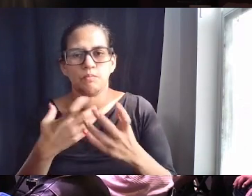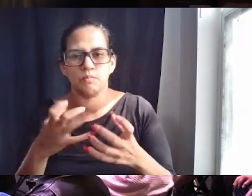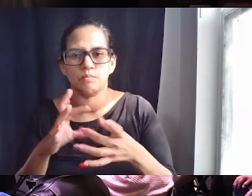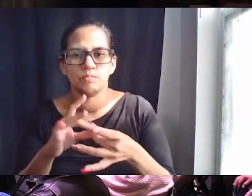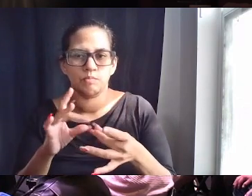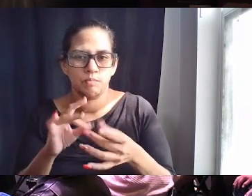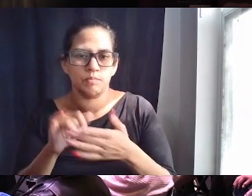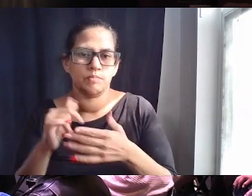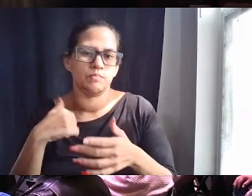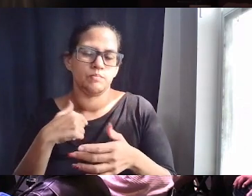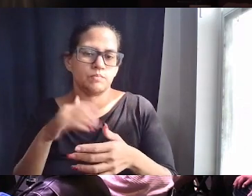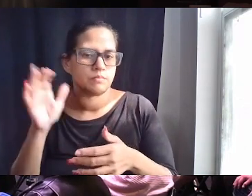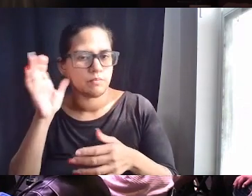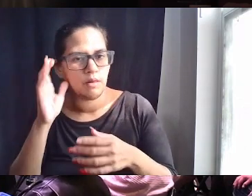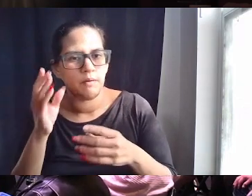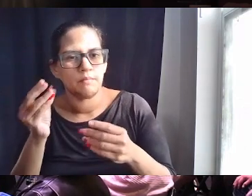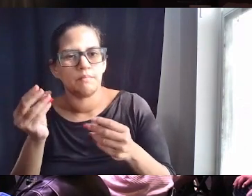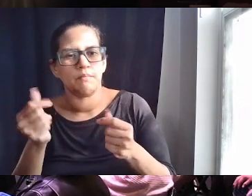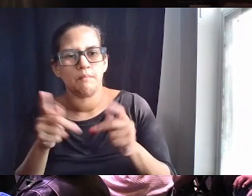several folks